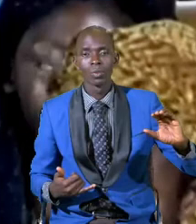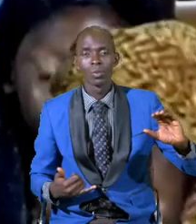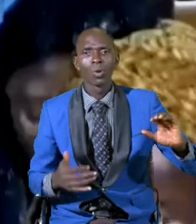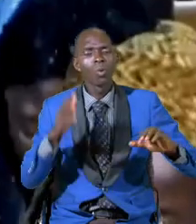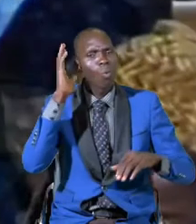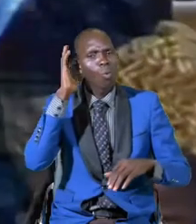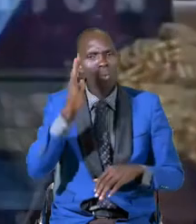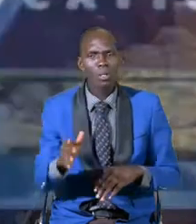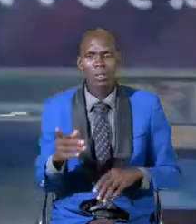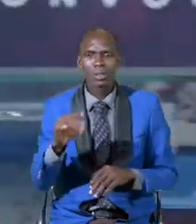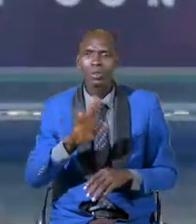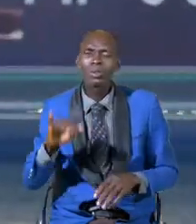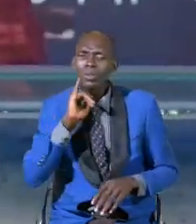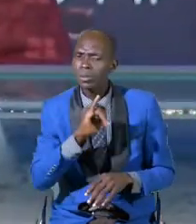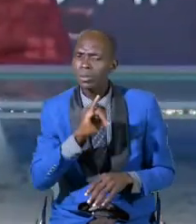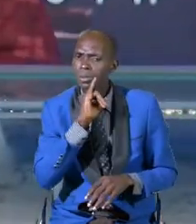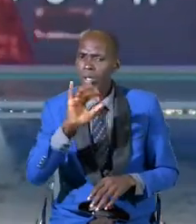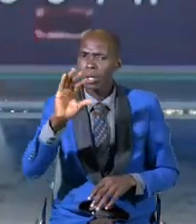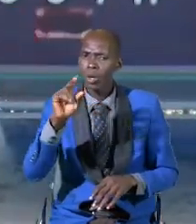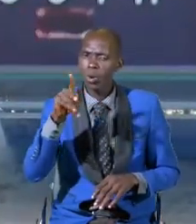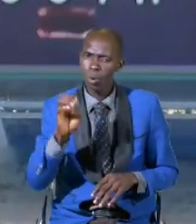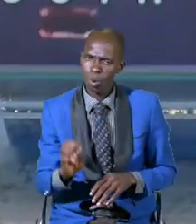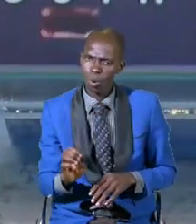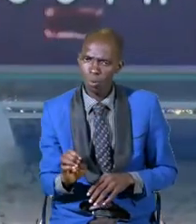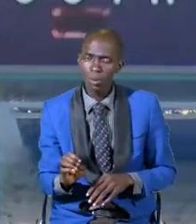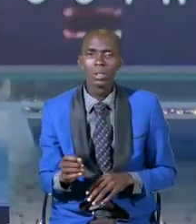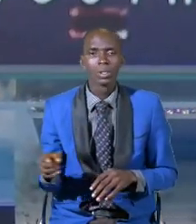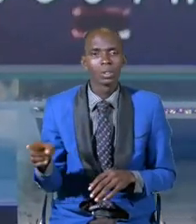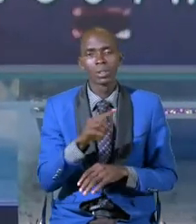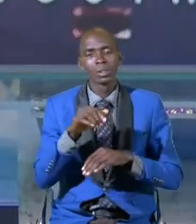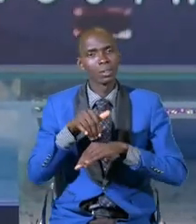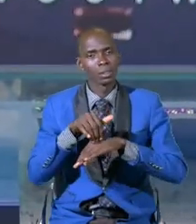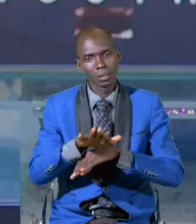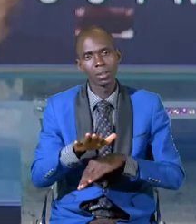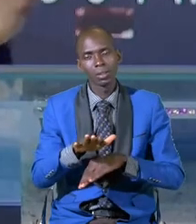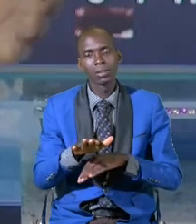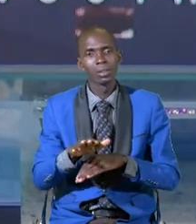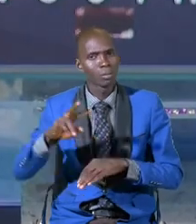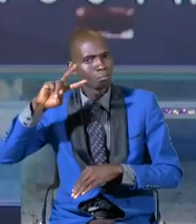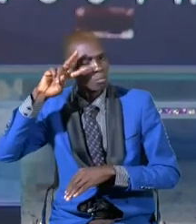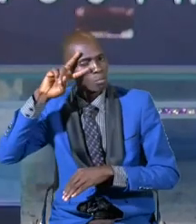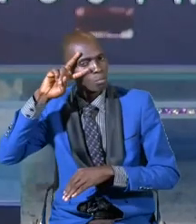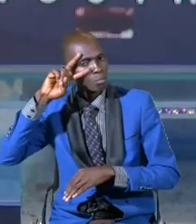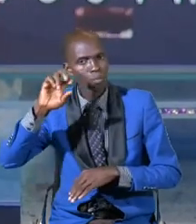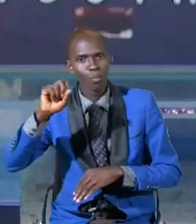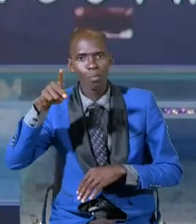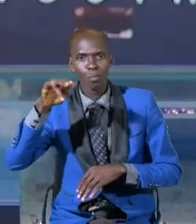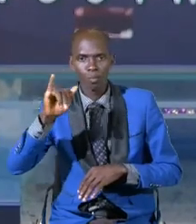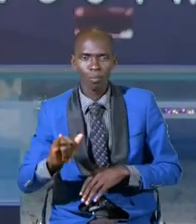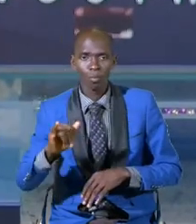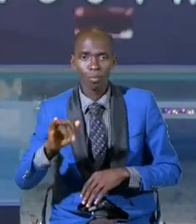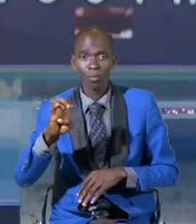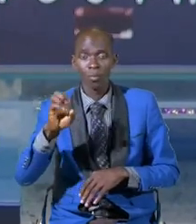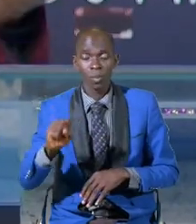sent spies to the land of promise. Go and look for the fruit. Look at how the